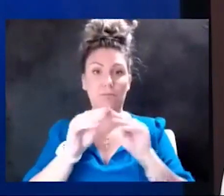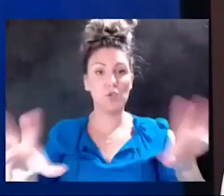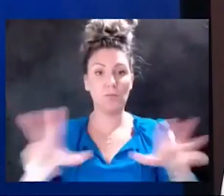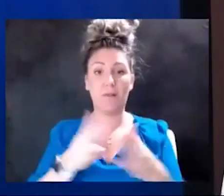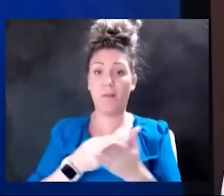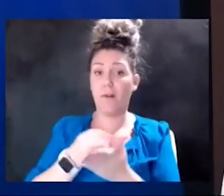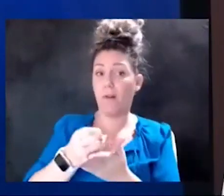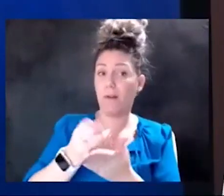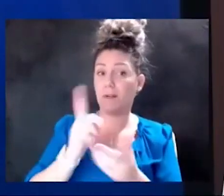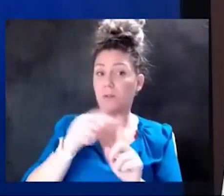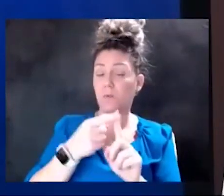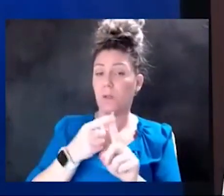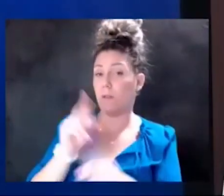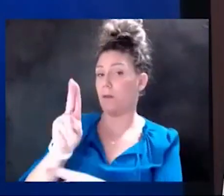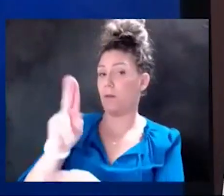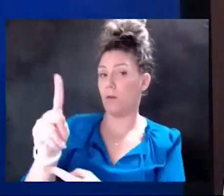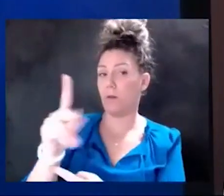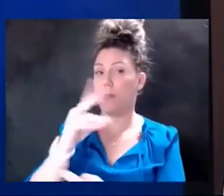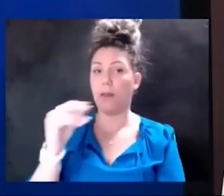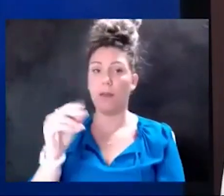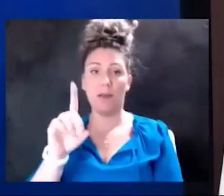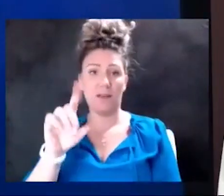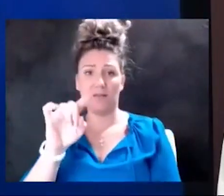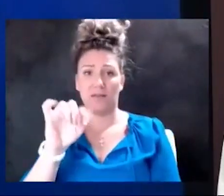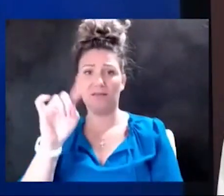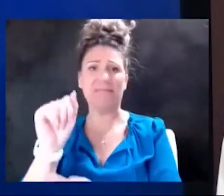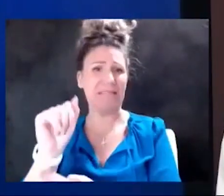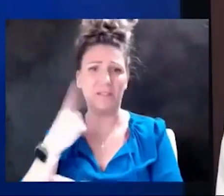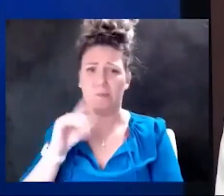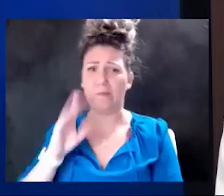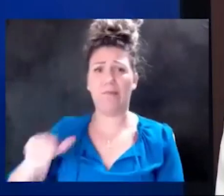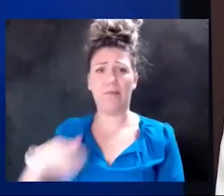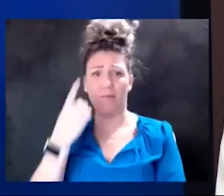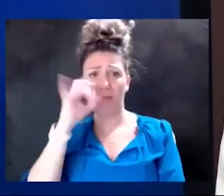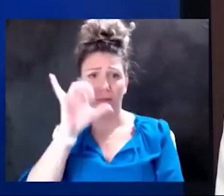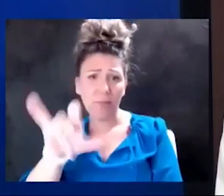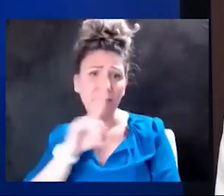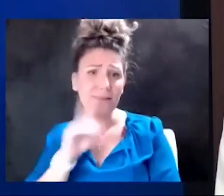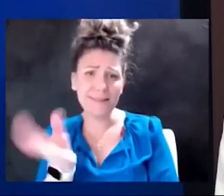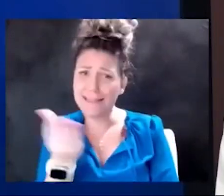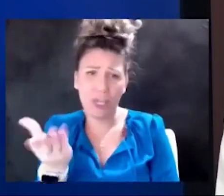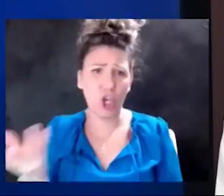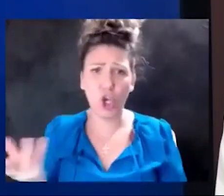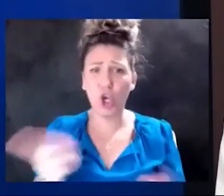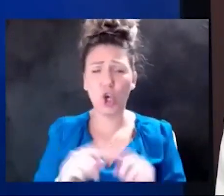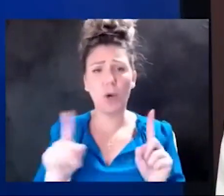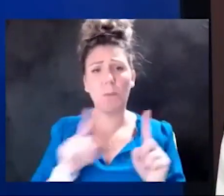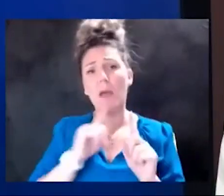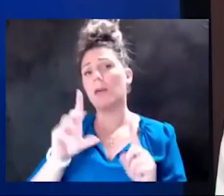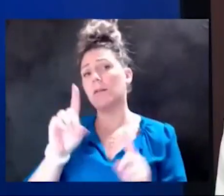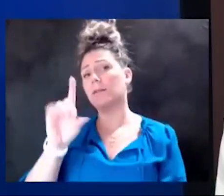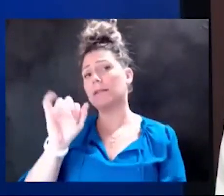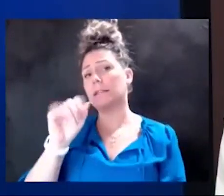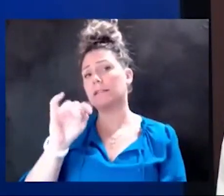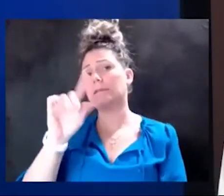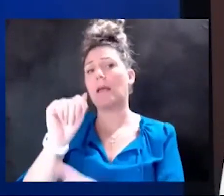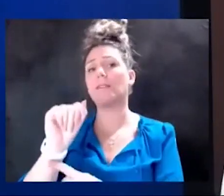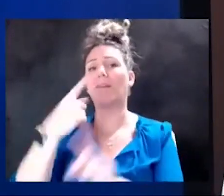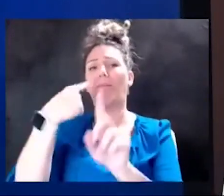to the UK and the Delta variant, we're way too late for that. Yeah. So I'm not sure about that. But the Delta Plus variant, maybe some other additional variants are beginning to